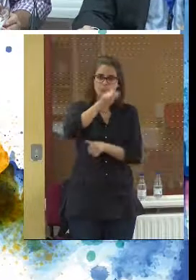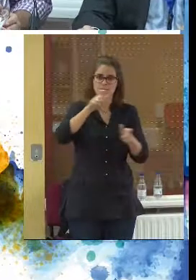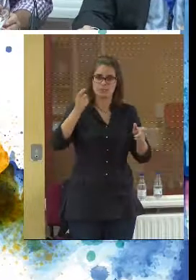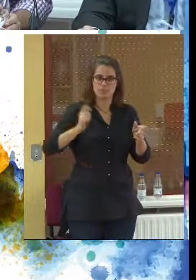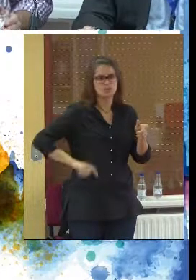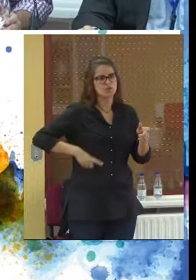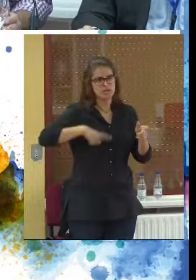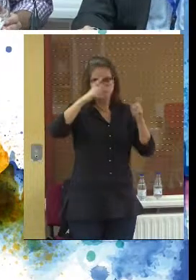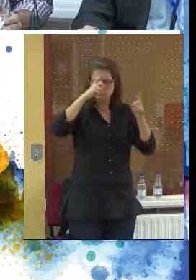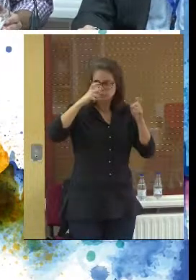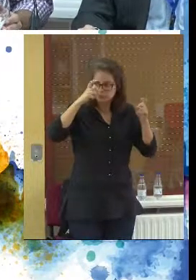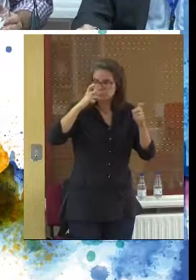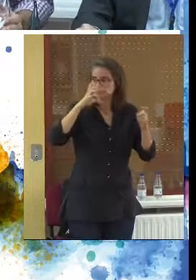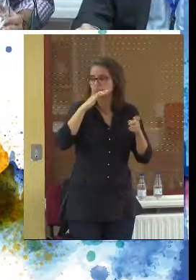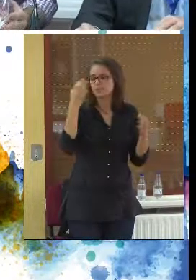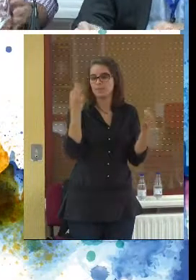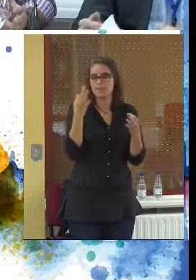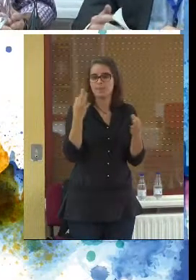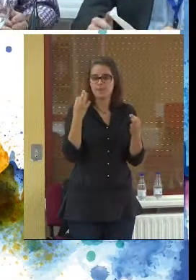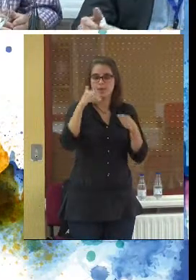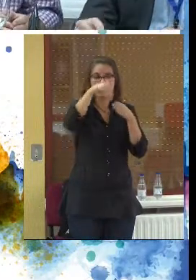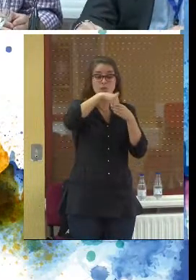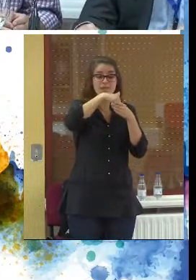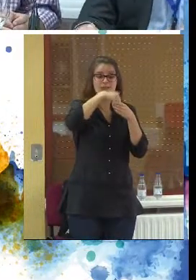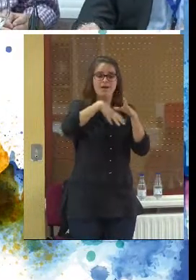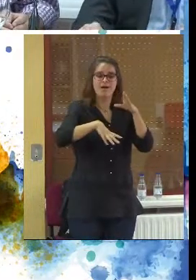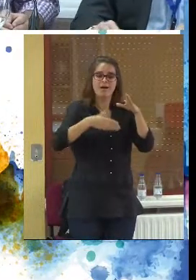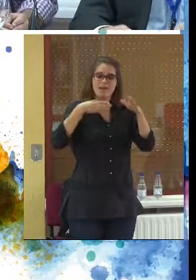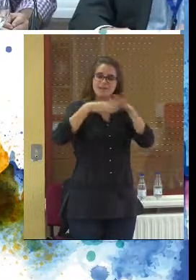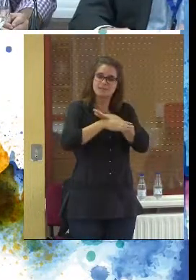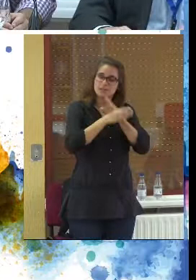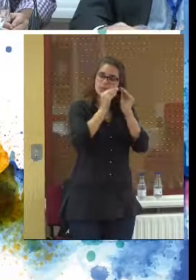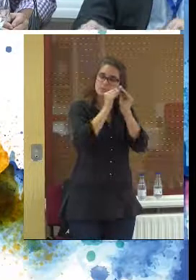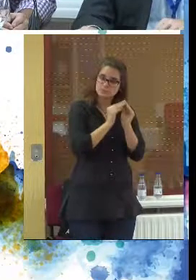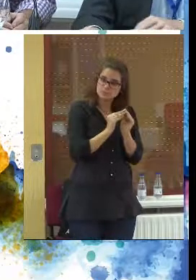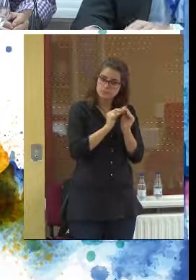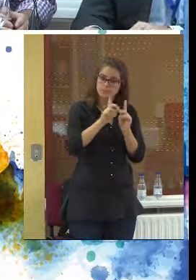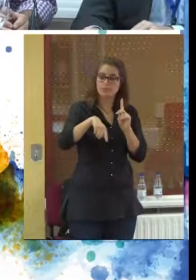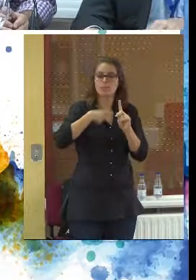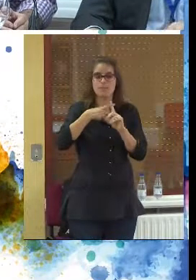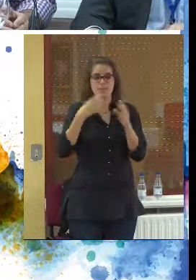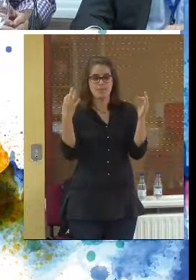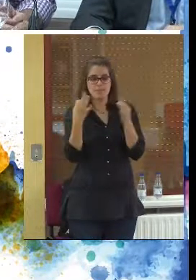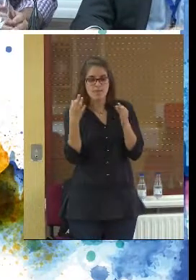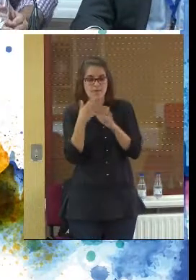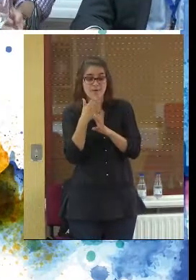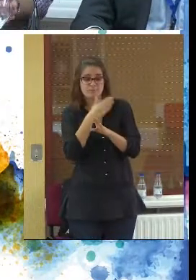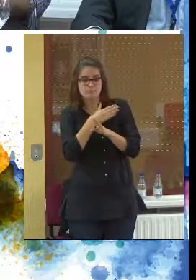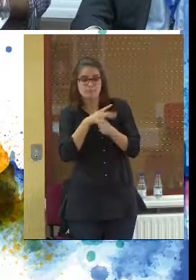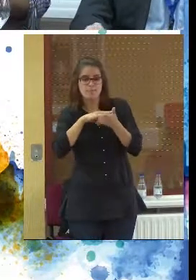of hard work, because building content that's accessible means having to